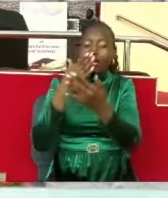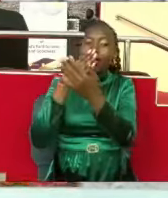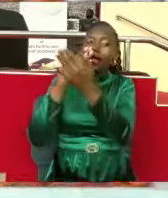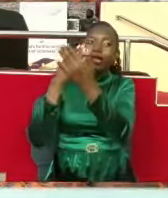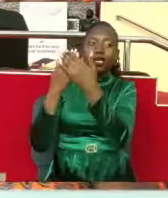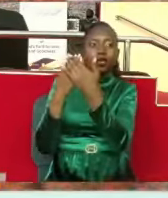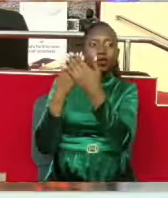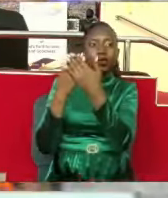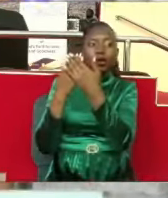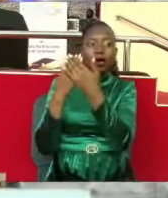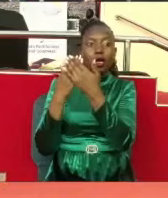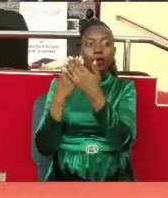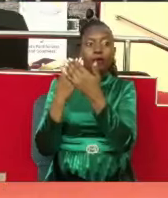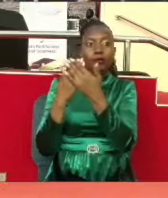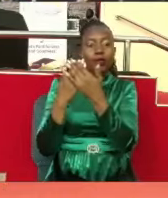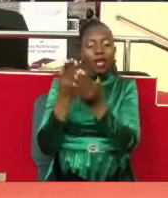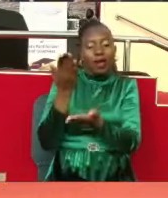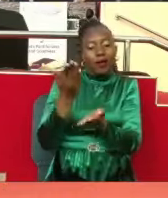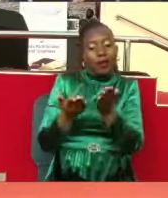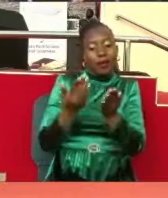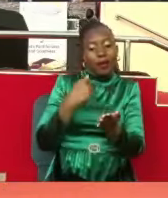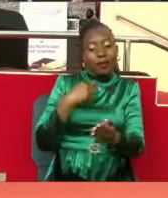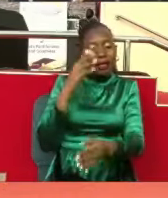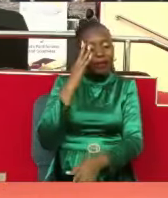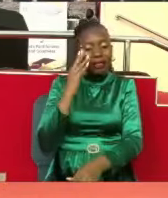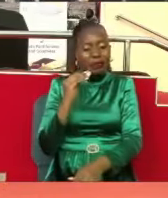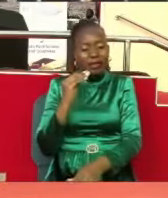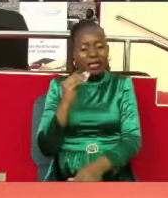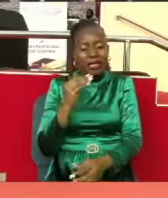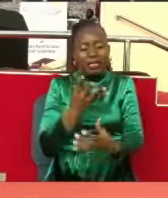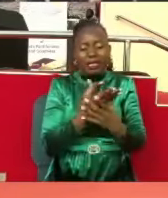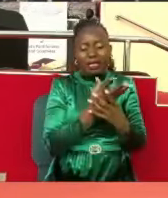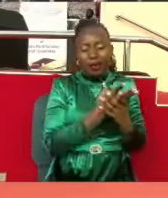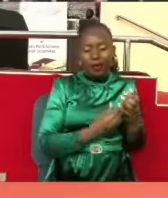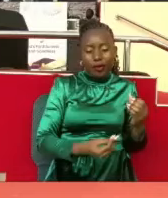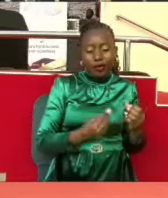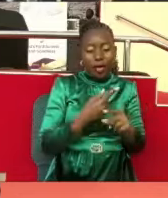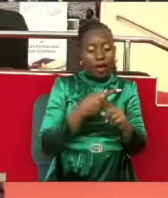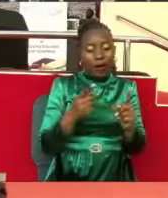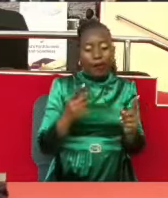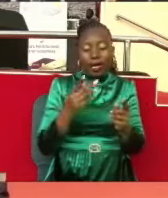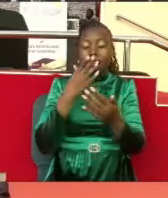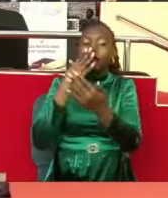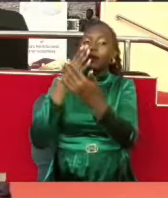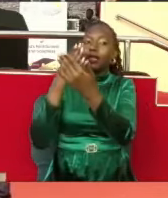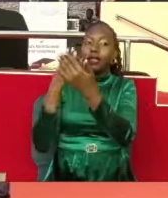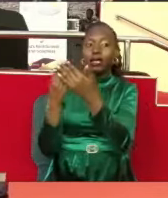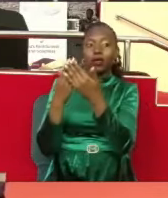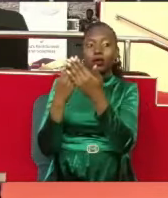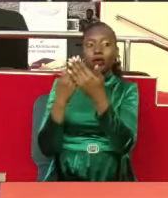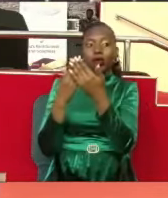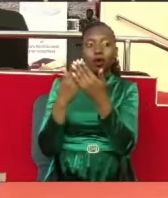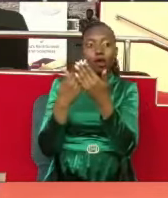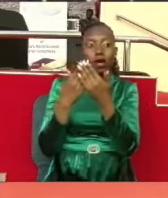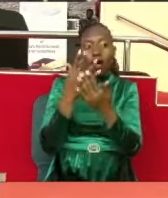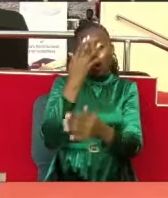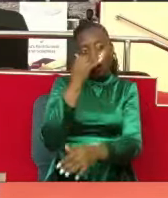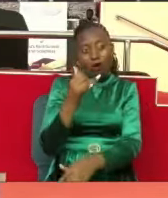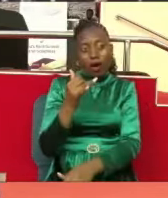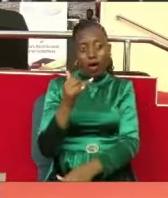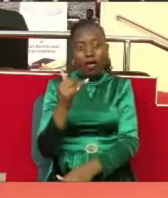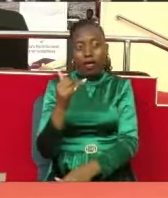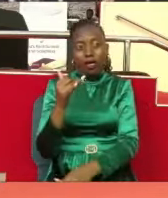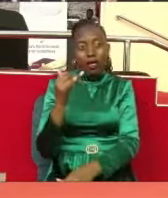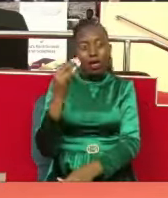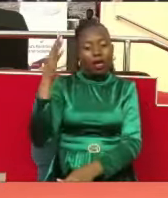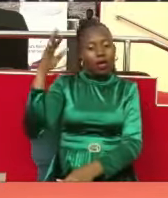ni kwa sababu nasema asante Bwana. I could be going through various disappointments, but thank you, Lord. Nilikuwa nimeshushwa na mambo mengi lakini namwambia asante Bwana. You are